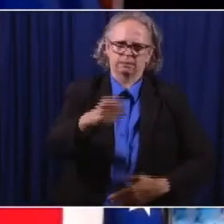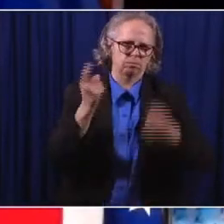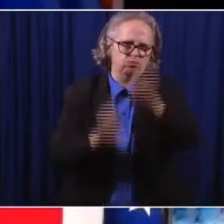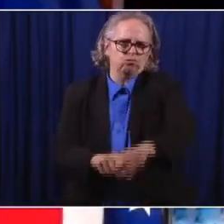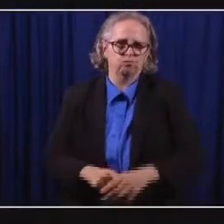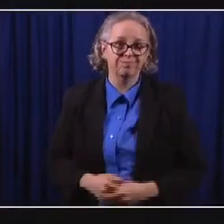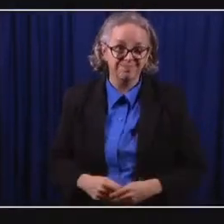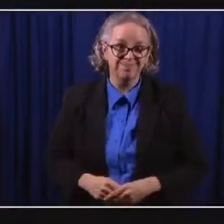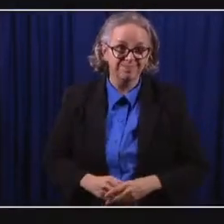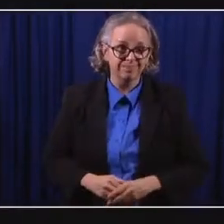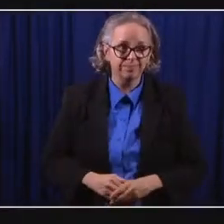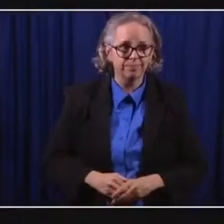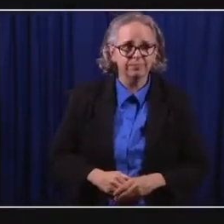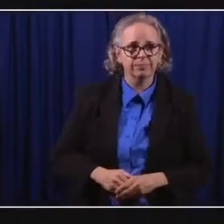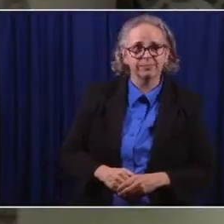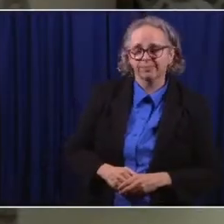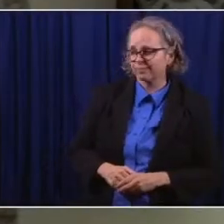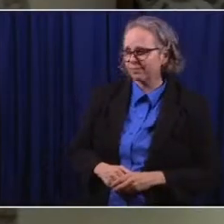Thank you. Okay.